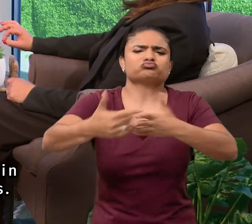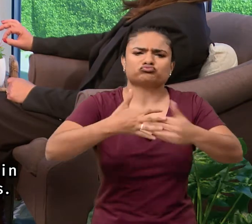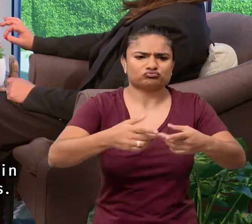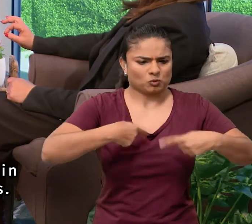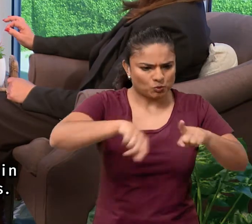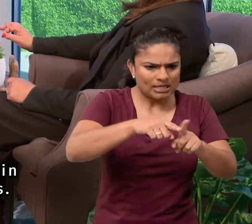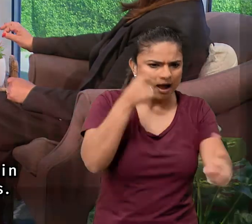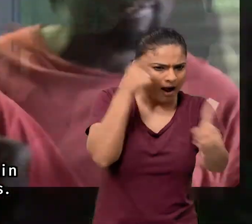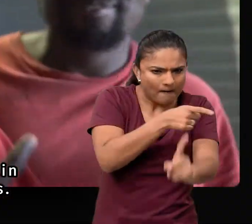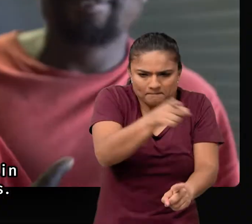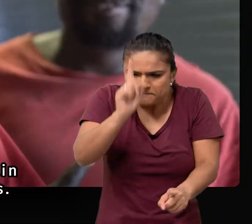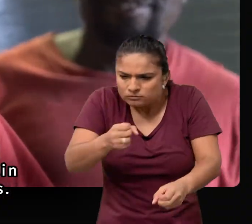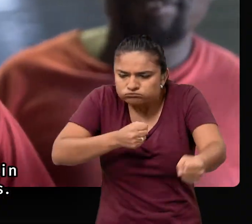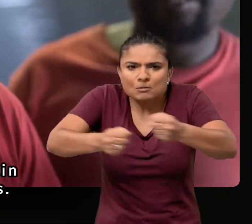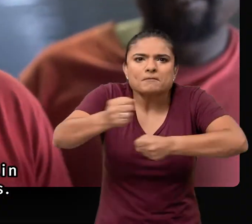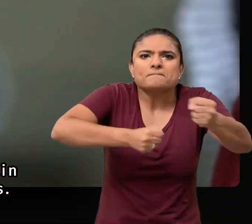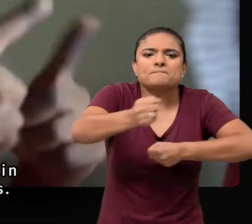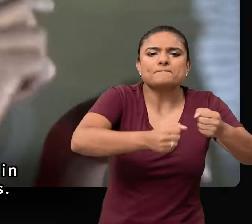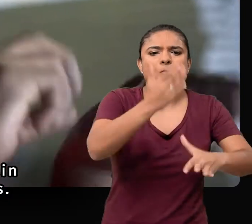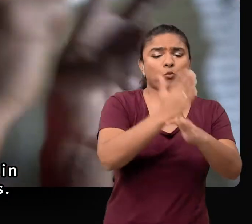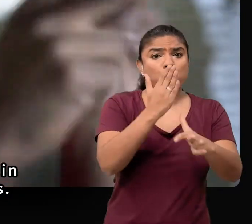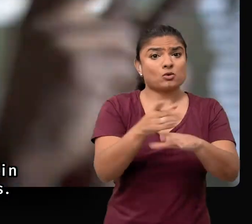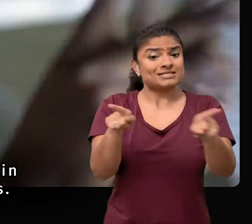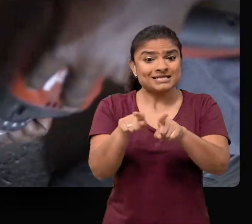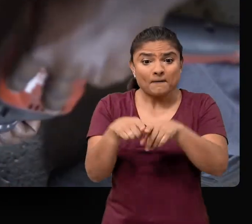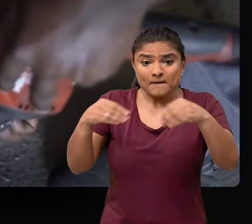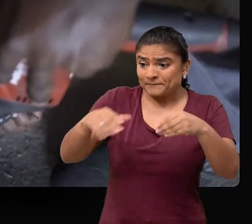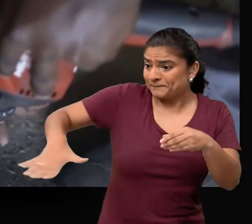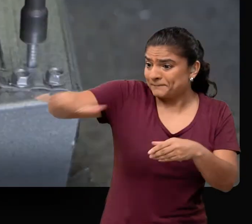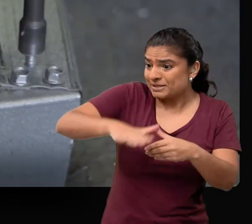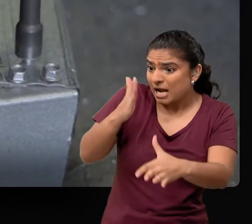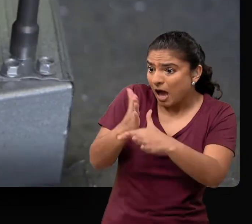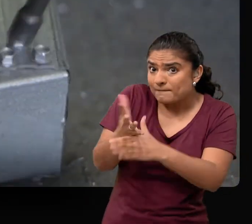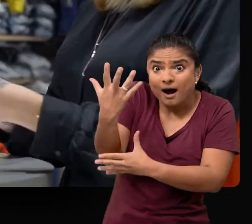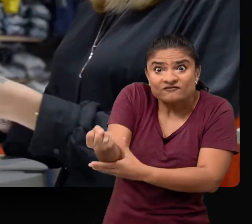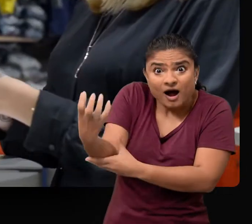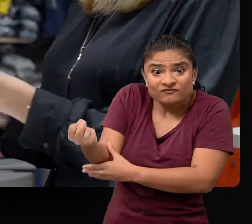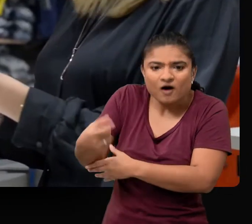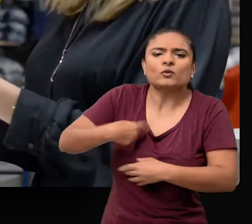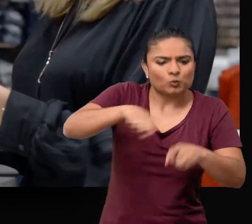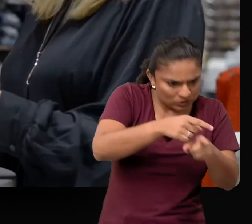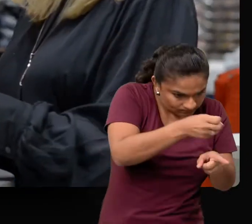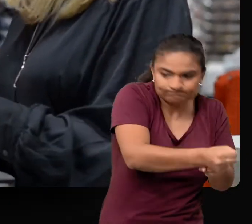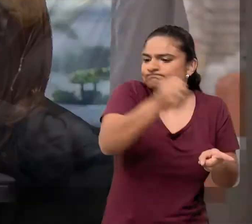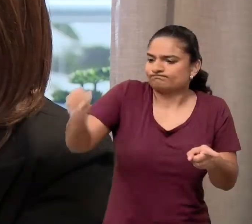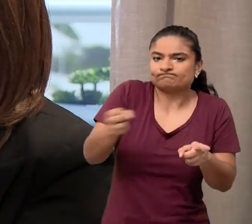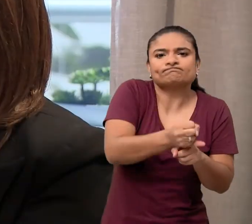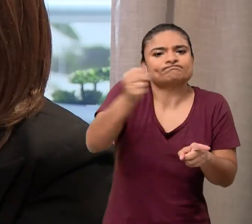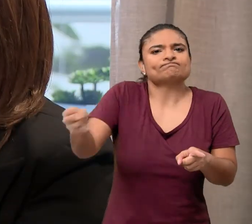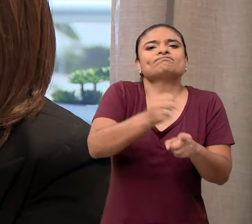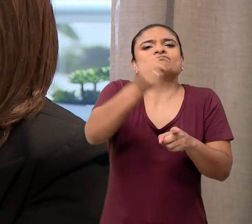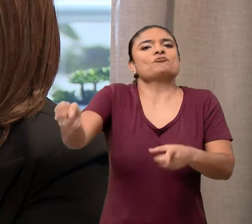that we train persons with all types of disabilities and that we place them into the open